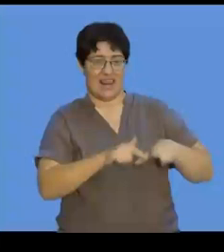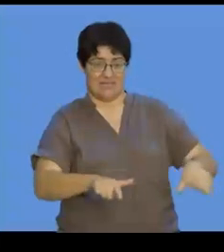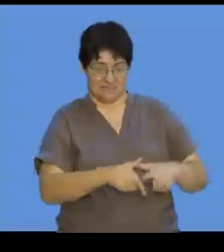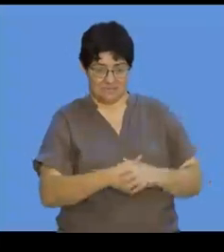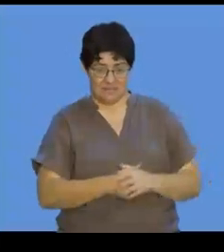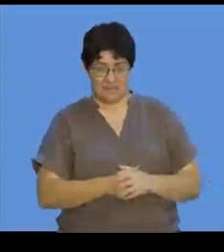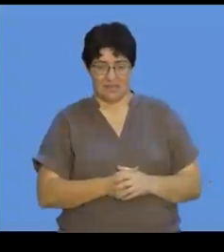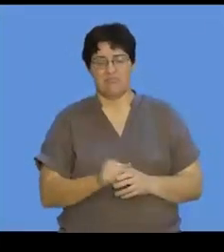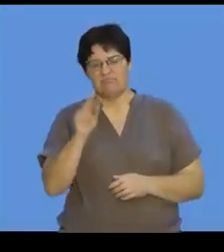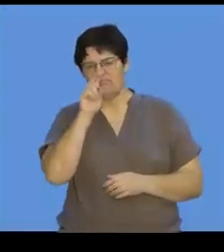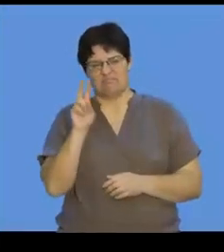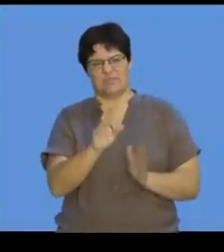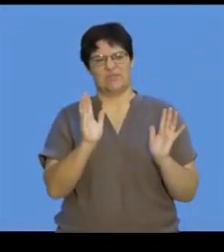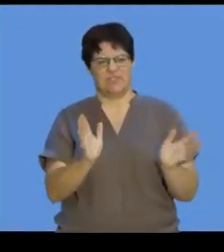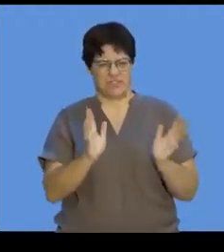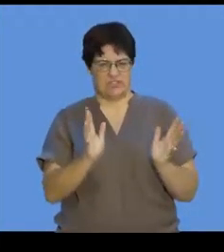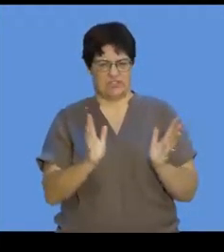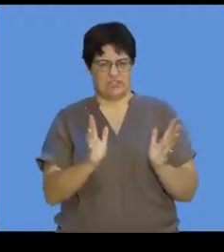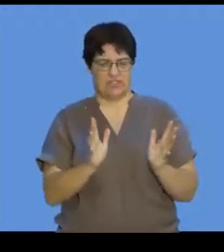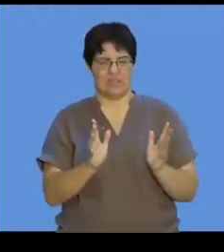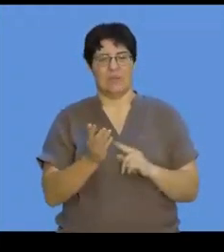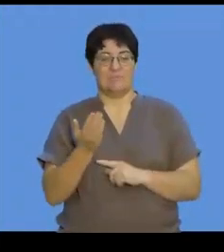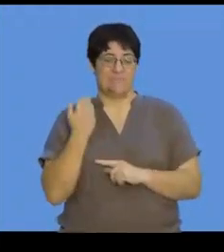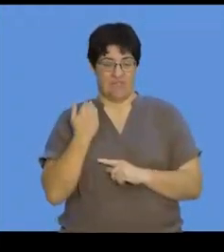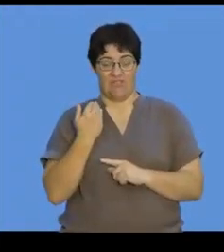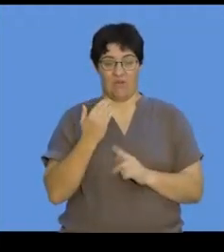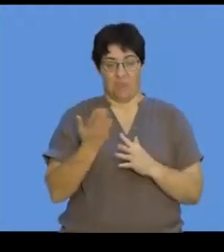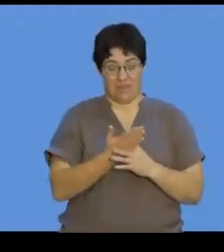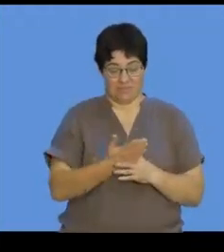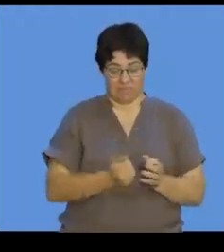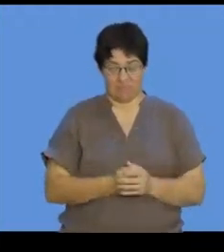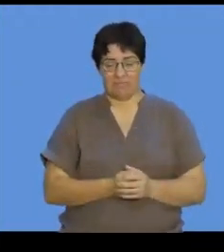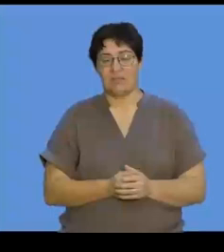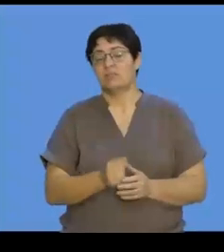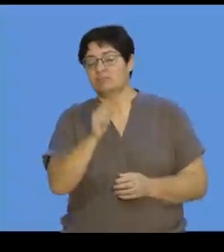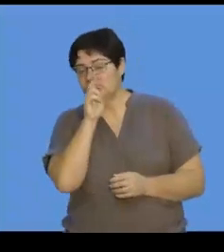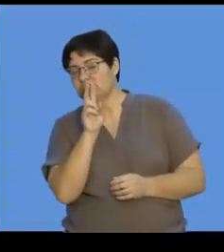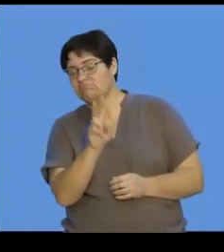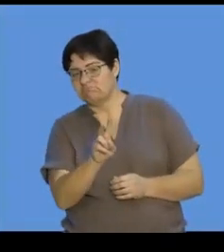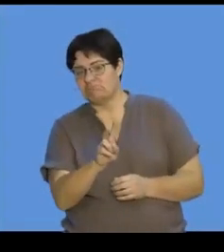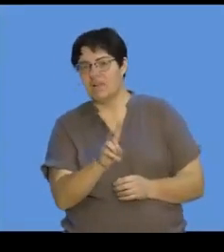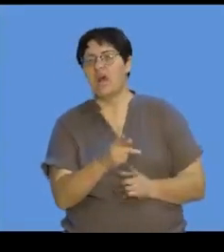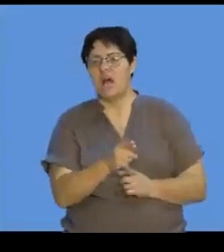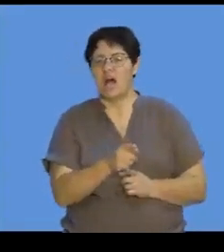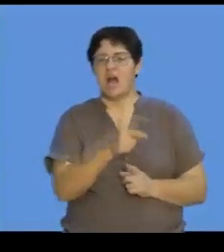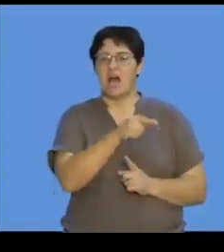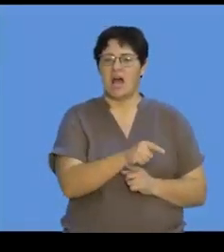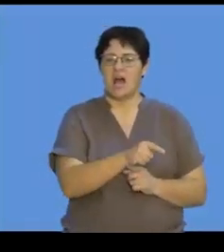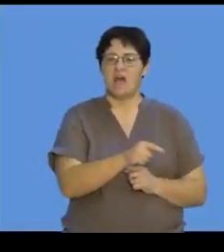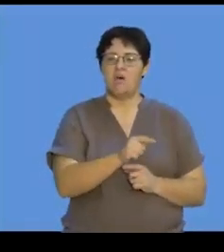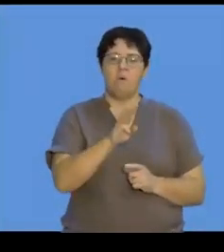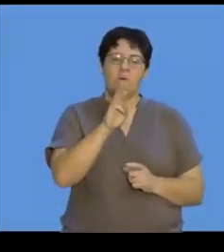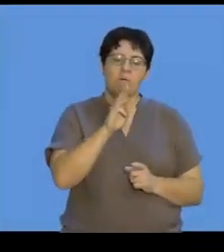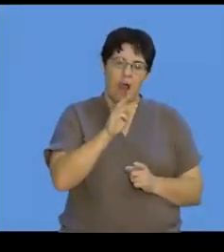seen in the second segment when we looked at the simulation involving a fixed mass of a gas heated, saying